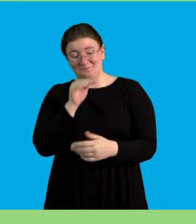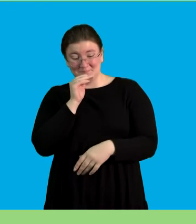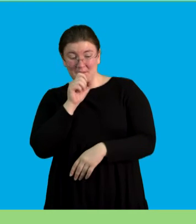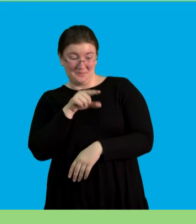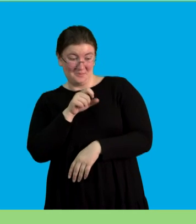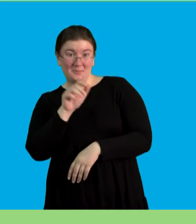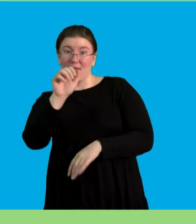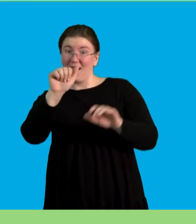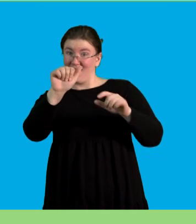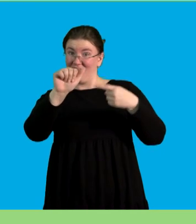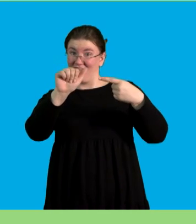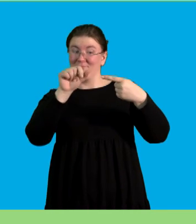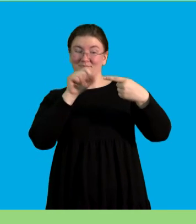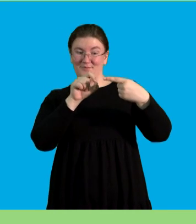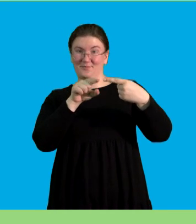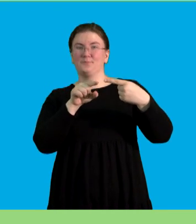is a human factor.